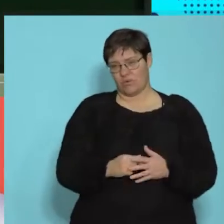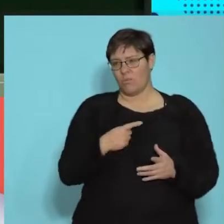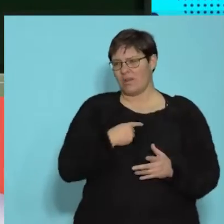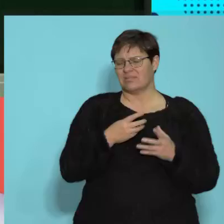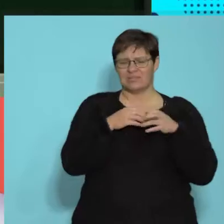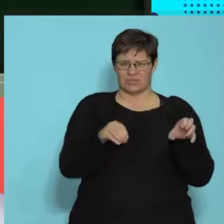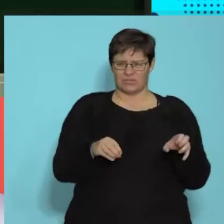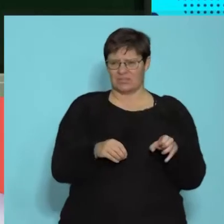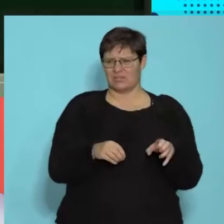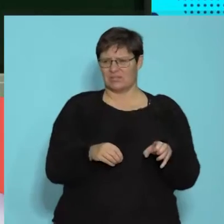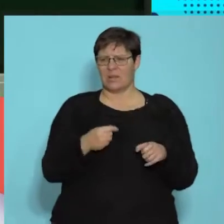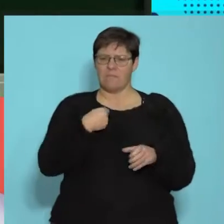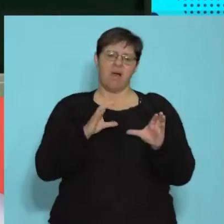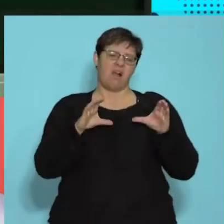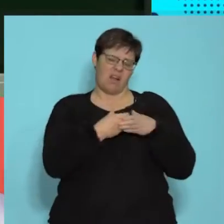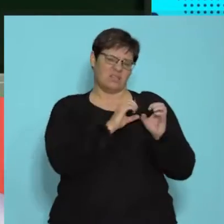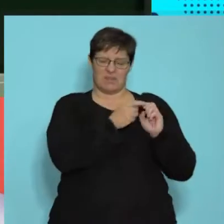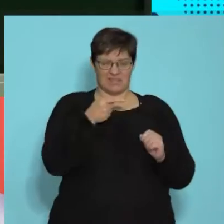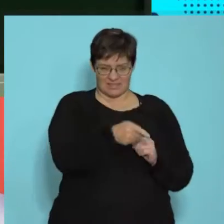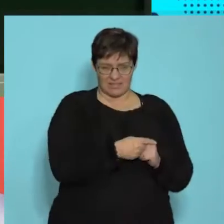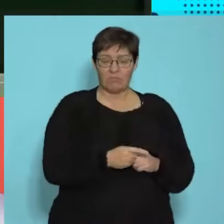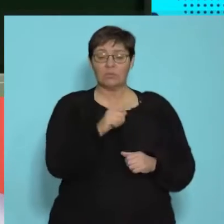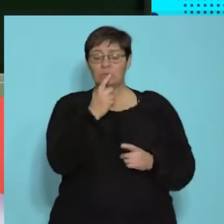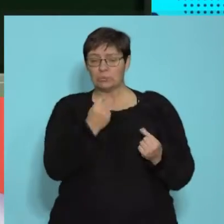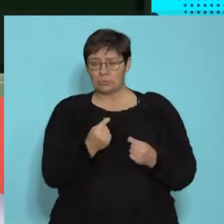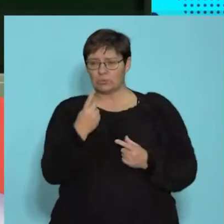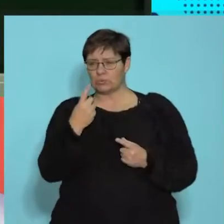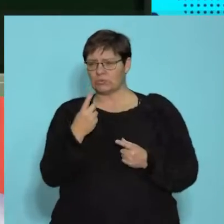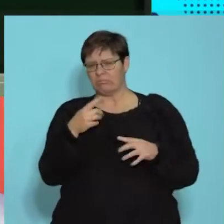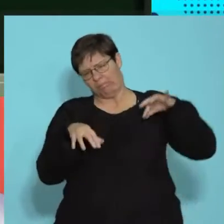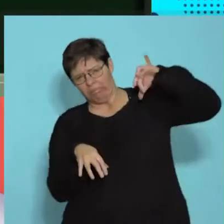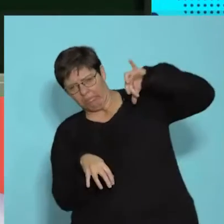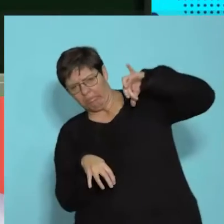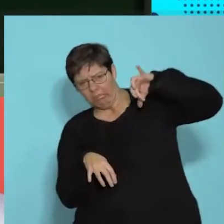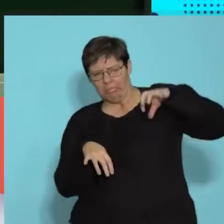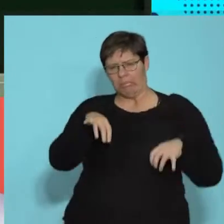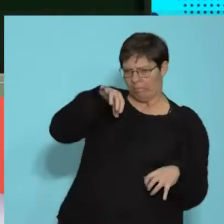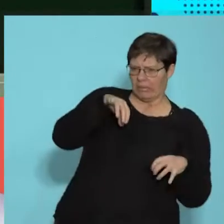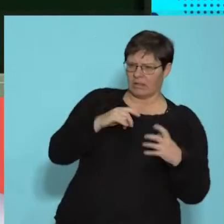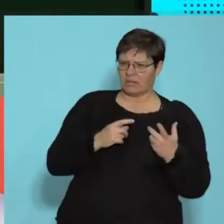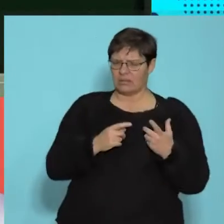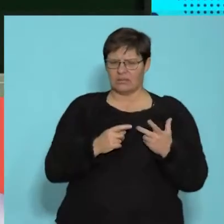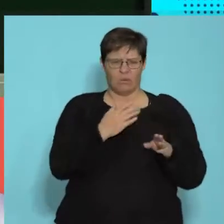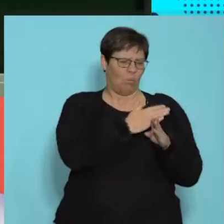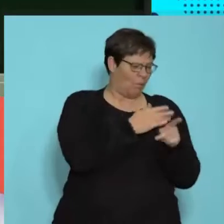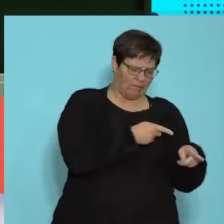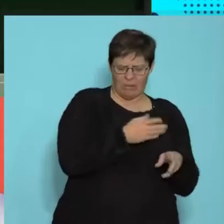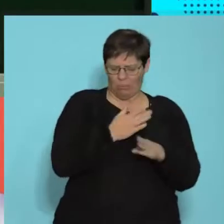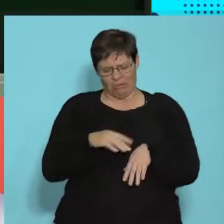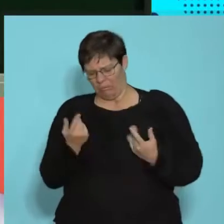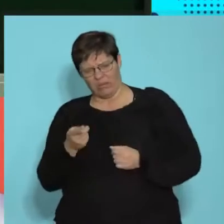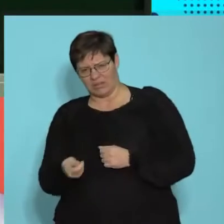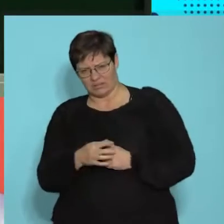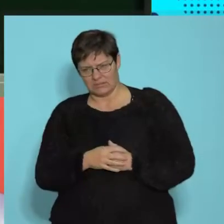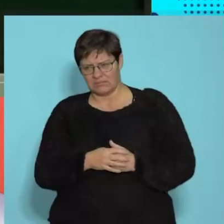because when I made two, well, actually, my kids in my class made these. When they did two, they were all like skew, and the one lung was like worked, and the other